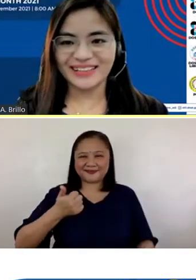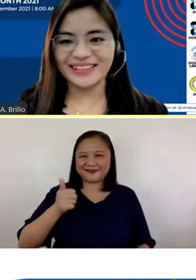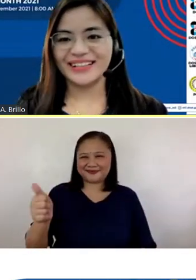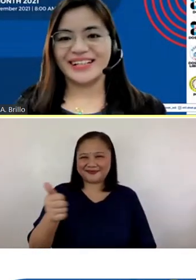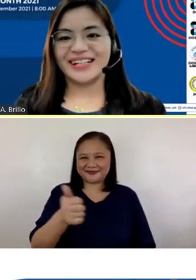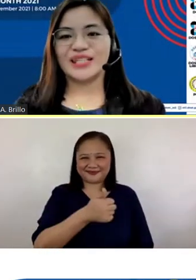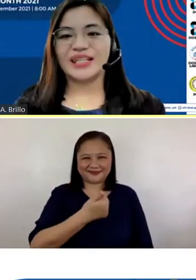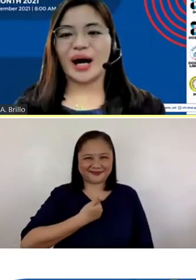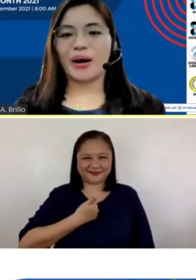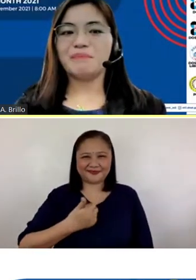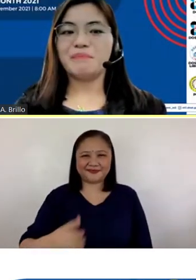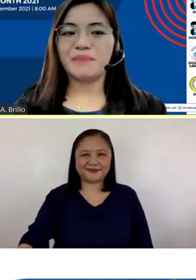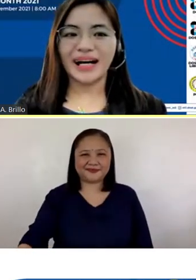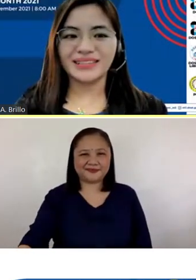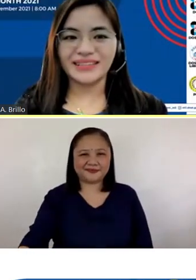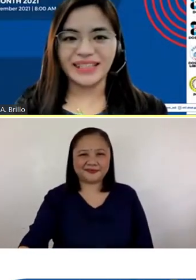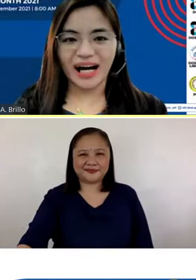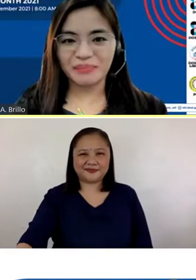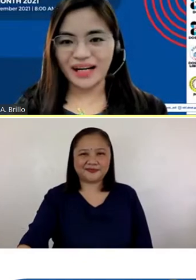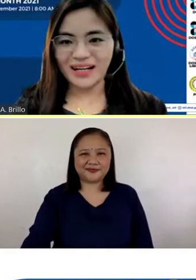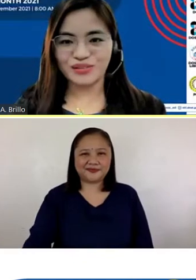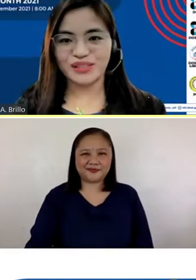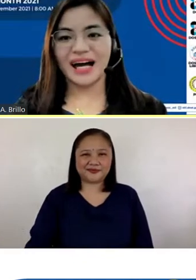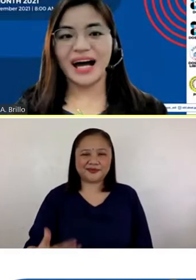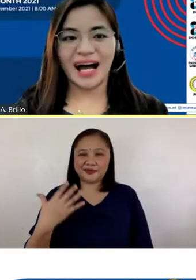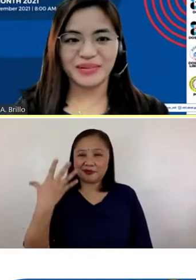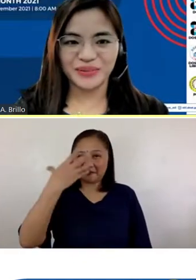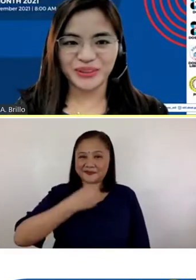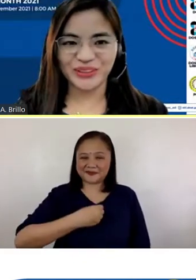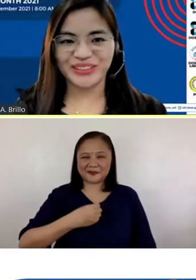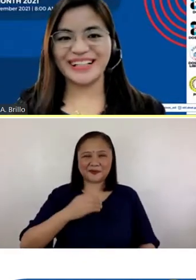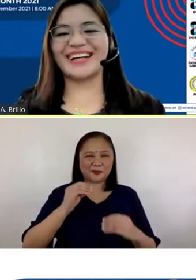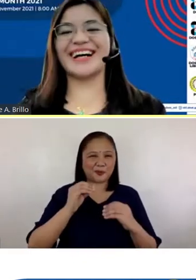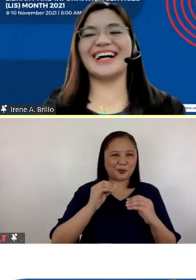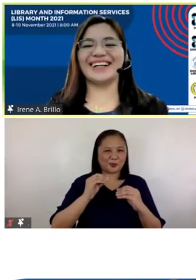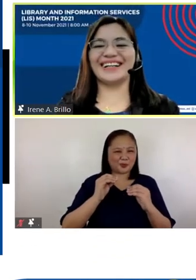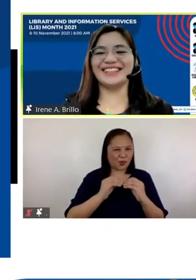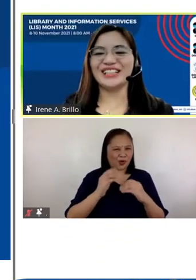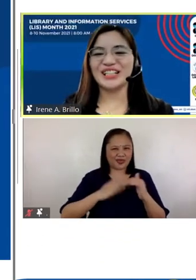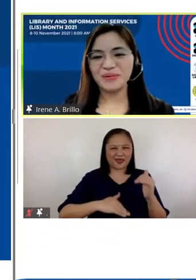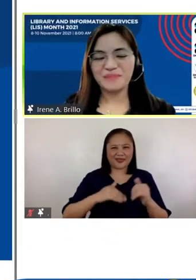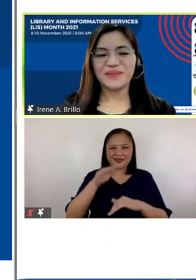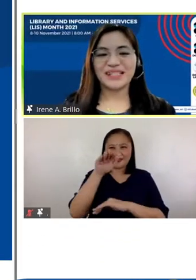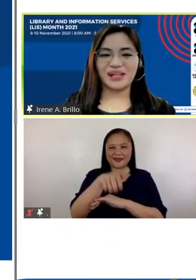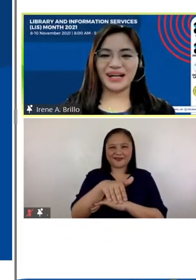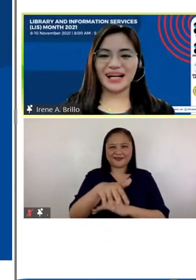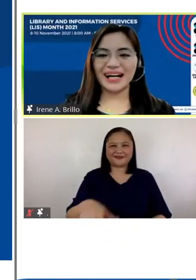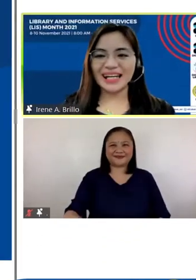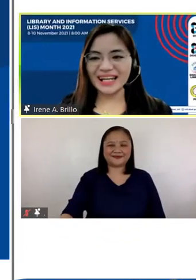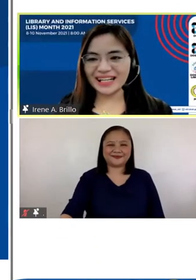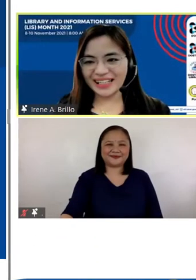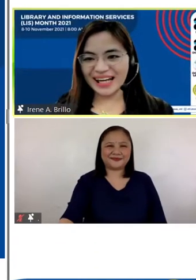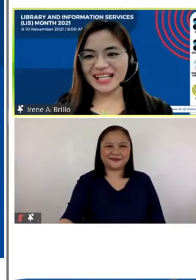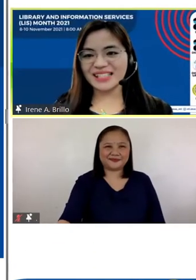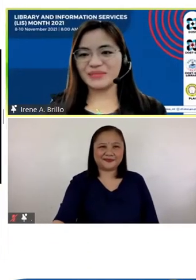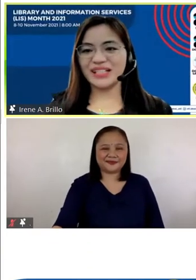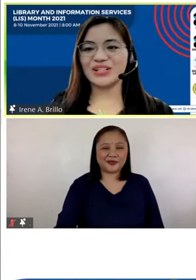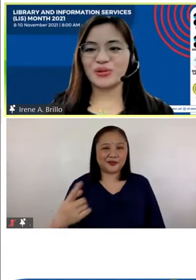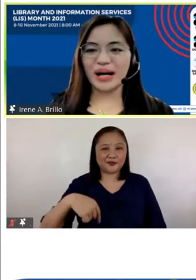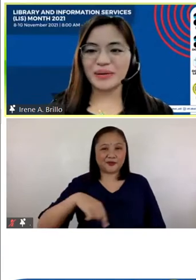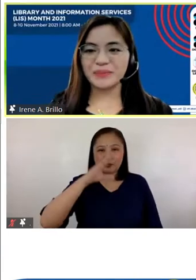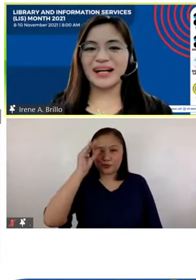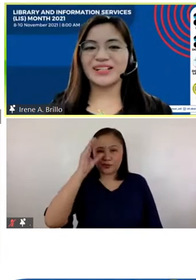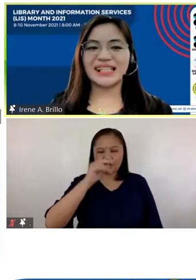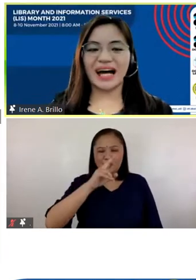sarili ng maganda pa ako sa hapon. Ayan. Sa mga kalalakihan, sabihin